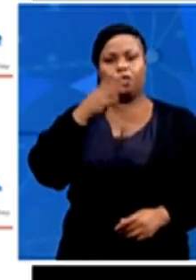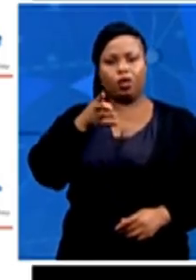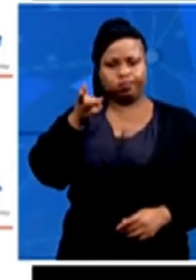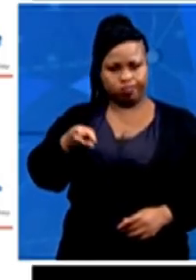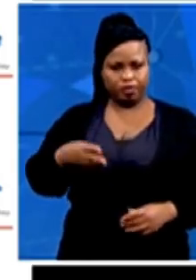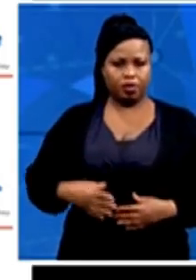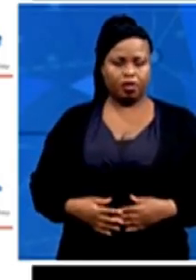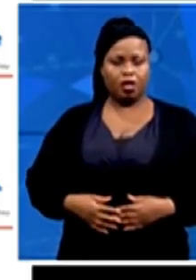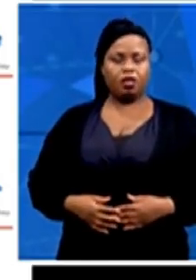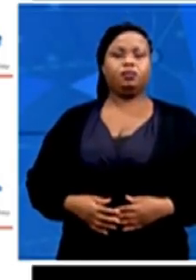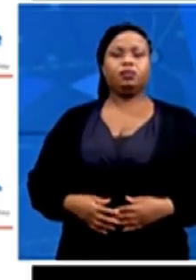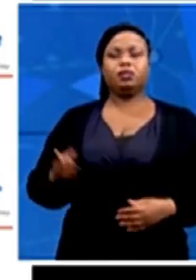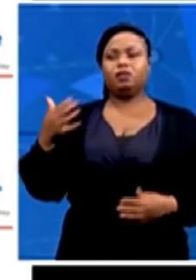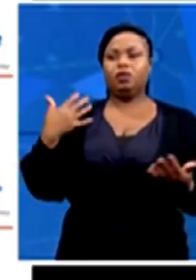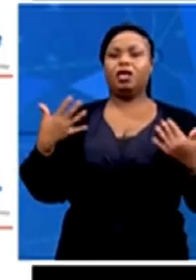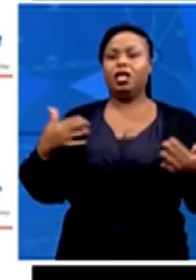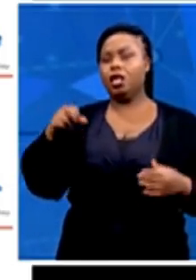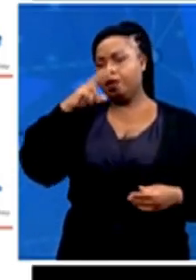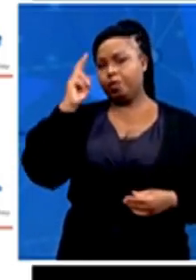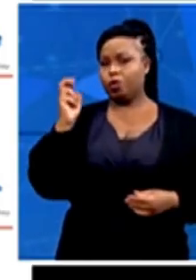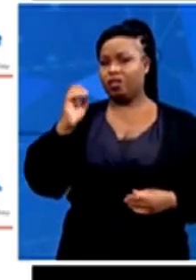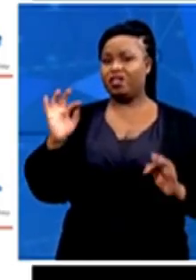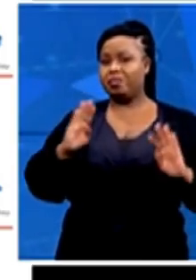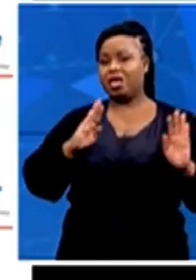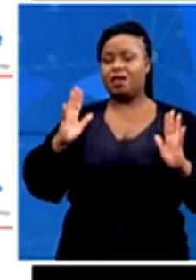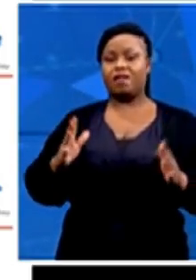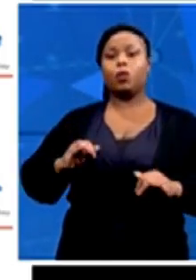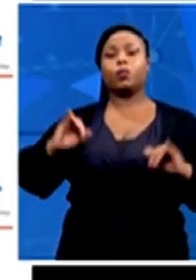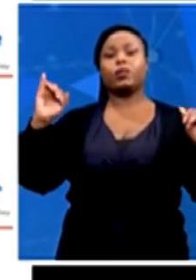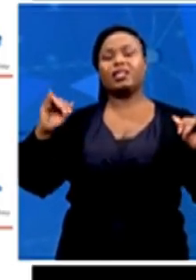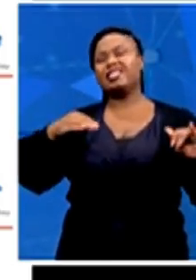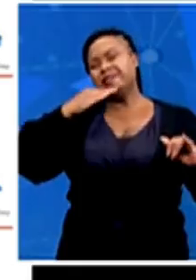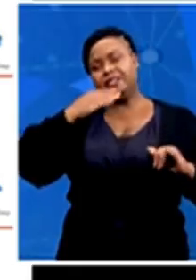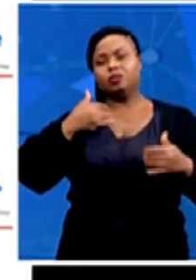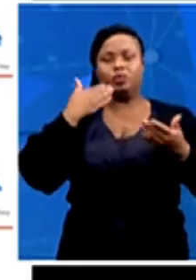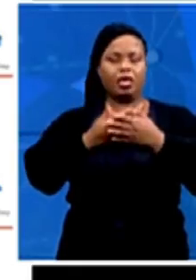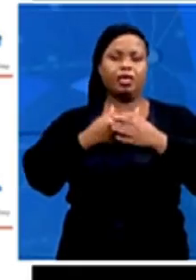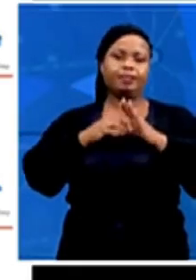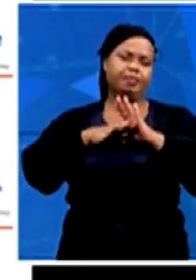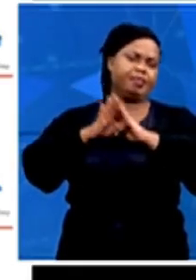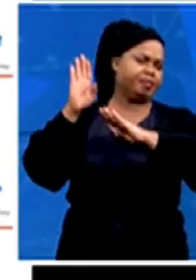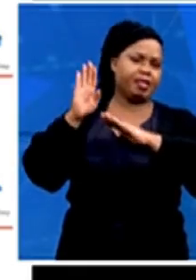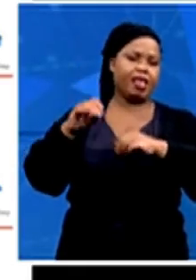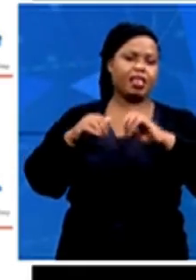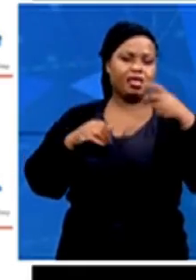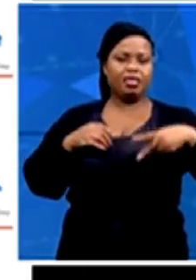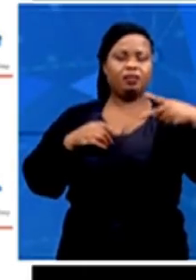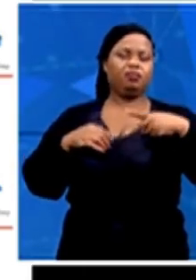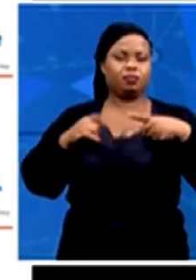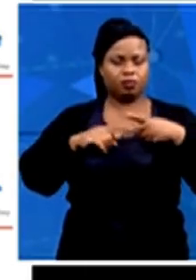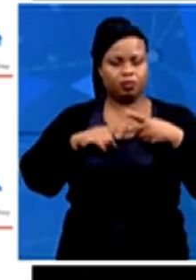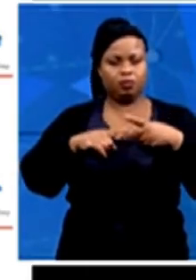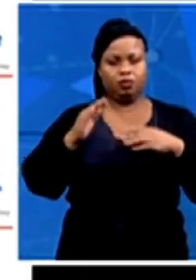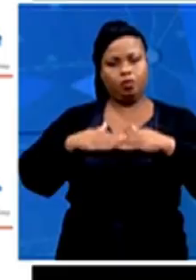behavior, we would have had a catastrophic, actually, much higher than the second wave above. We believe that the